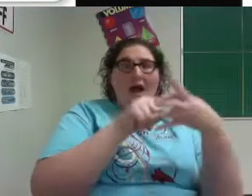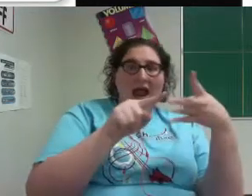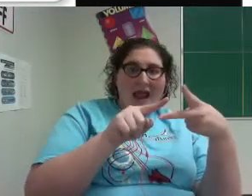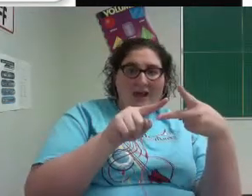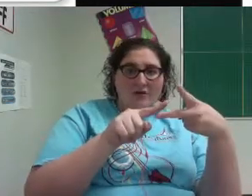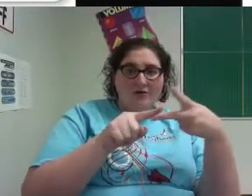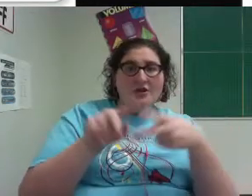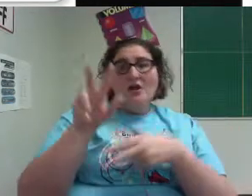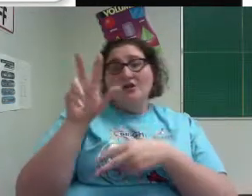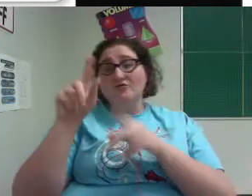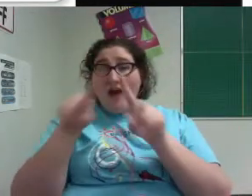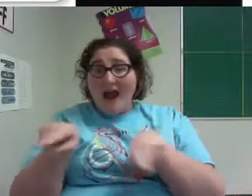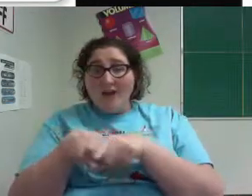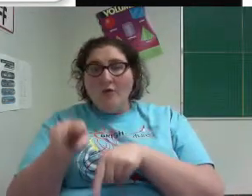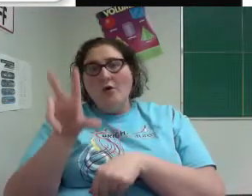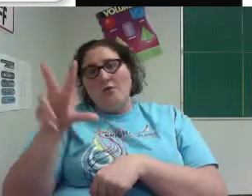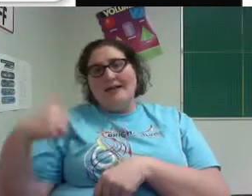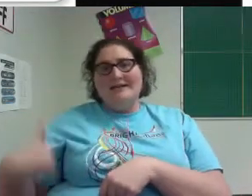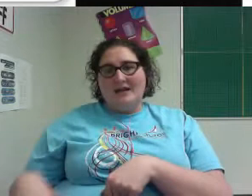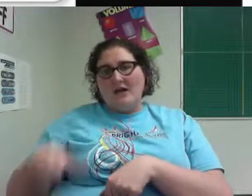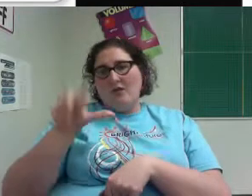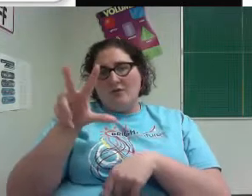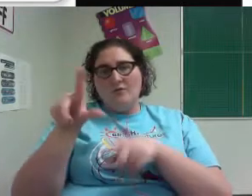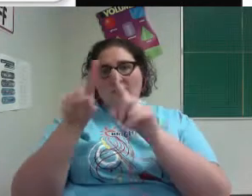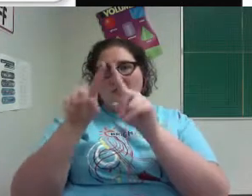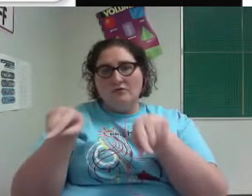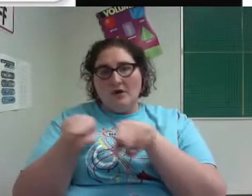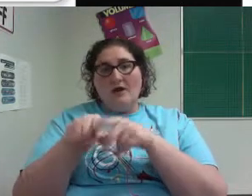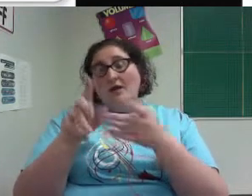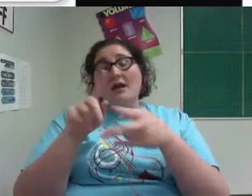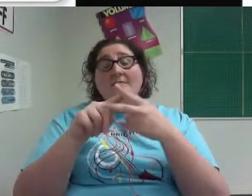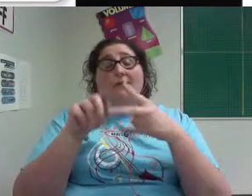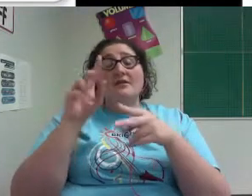sides, 3 angles that we're going to be matching up. But the order does matter.